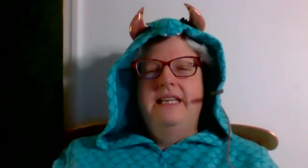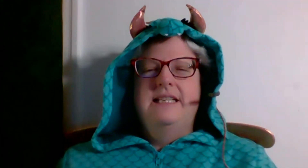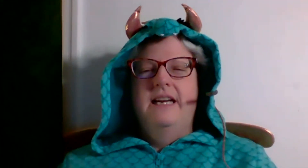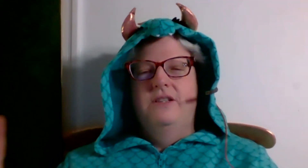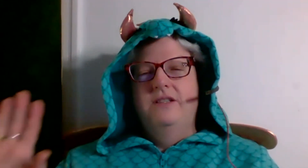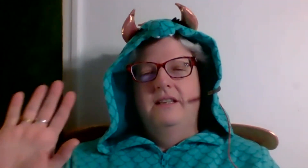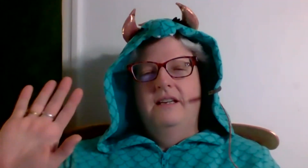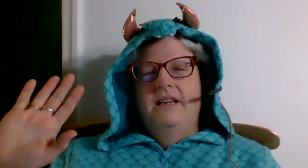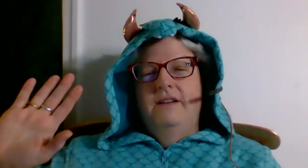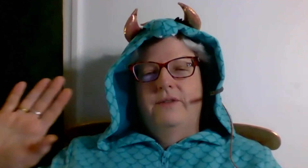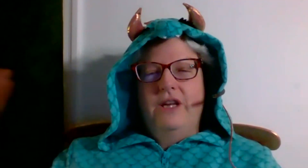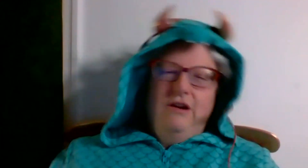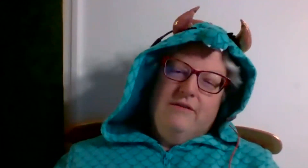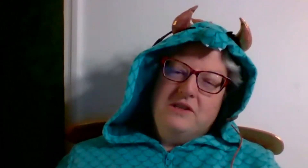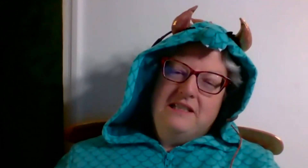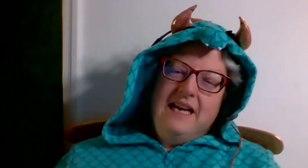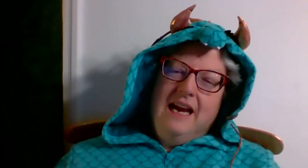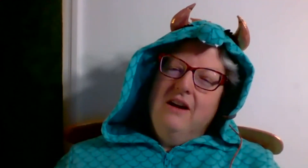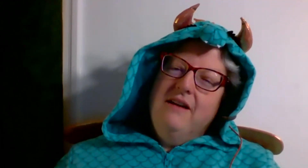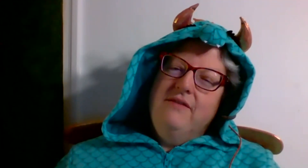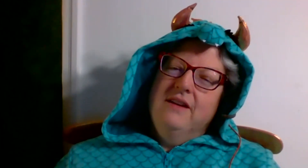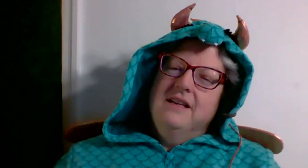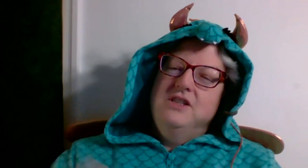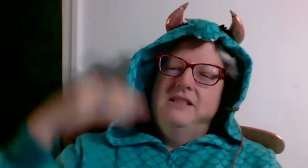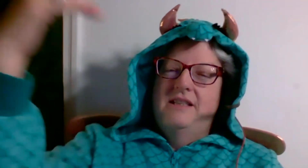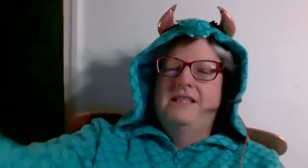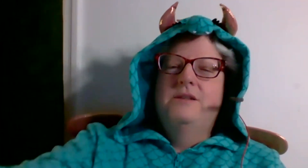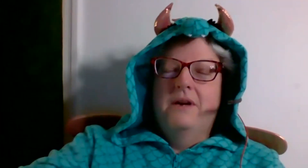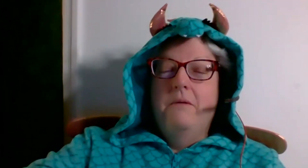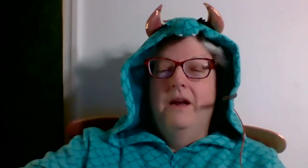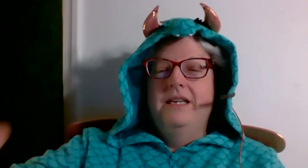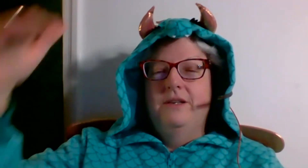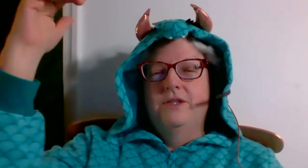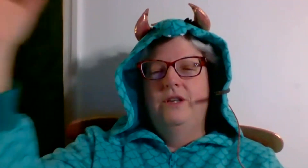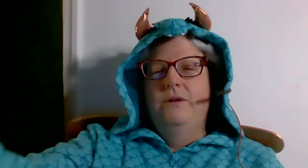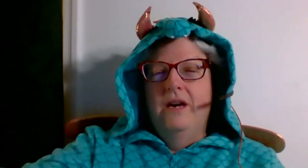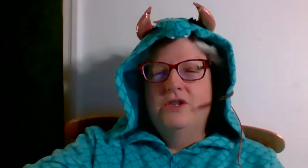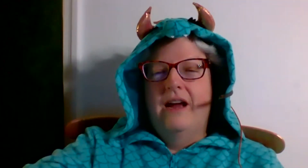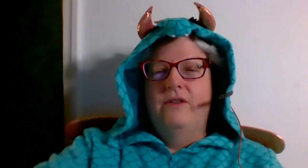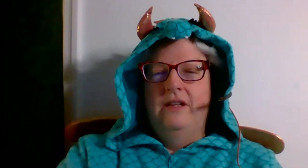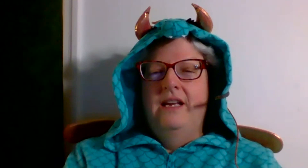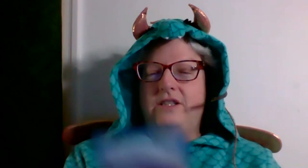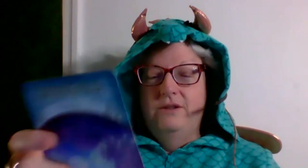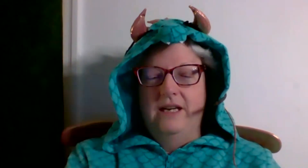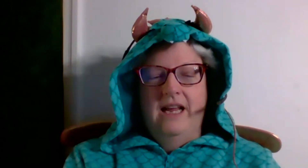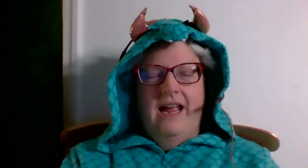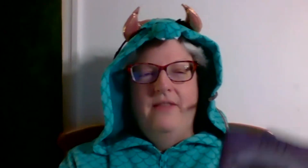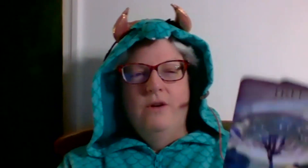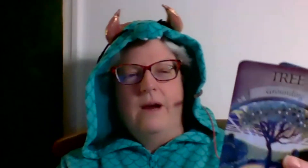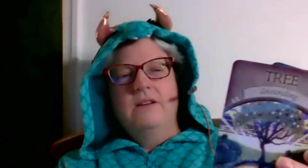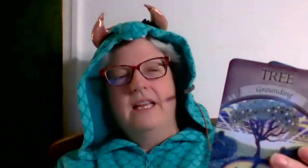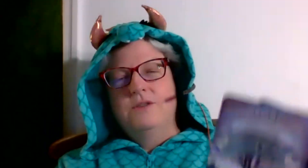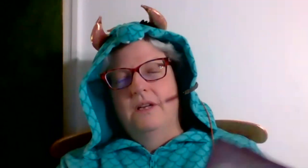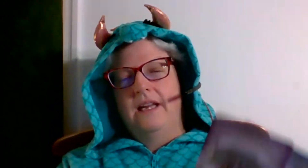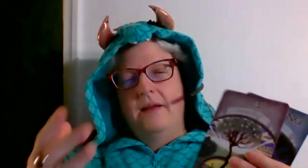leaving the details for the universe to take care of. Just, this is what I want to do. So you want to travel, do it. And